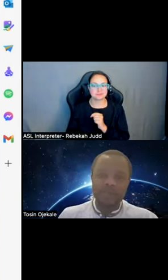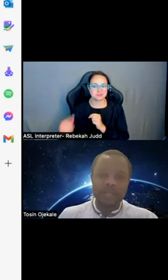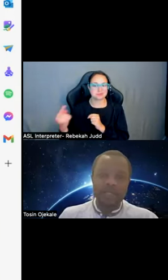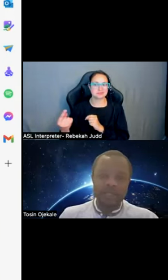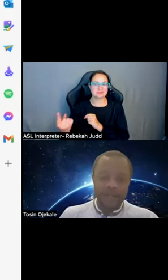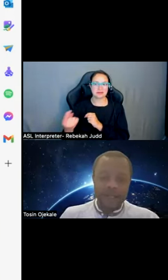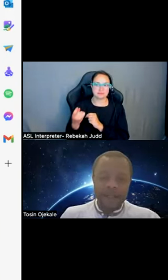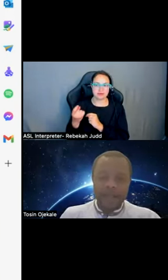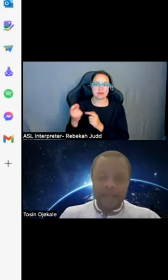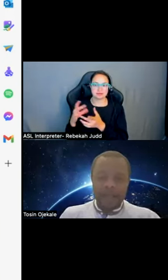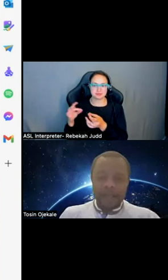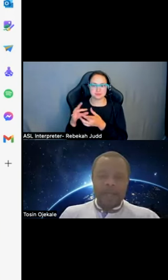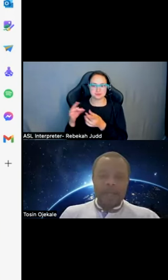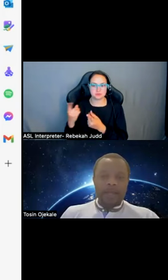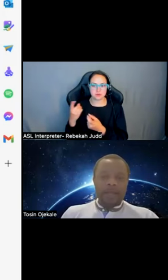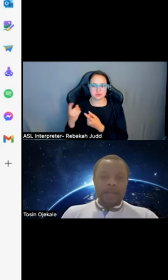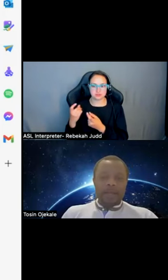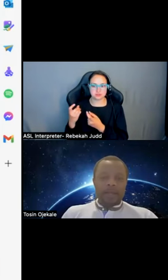assist you with that.